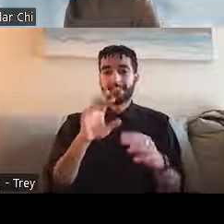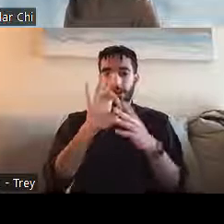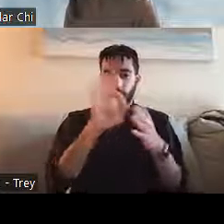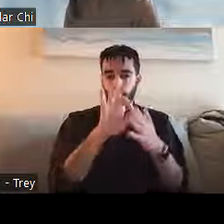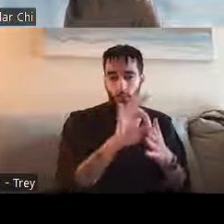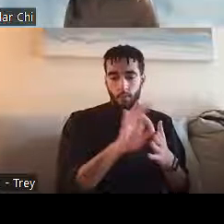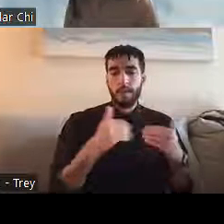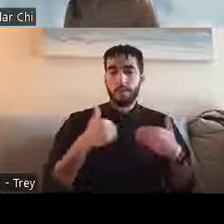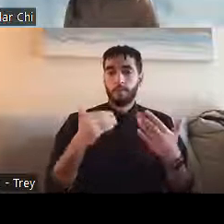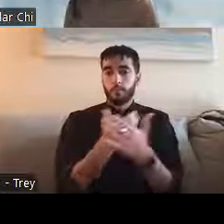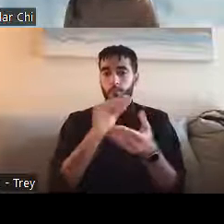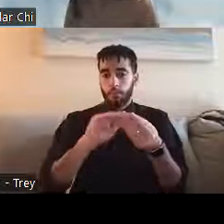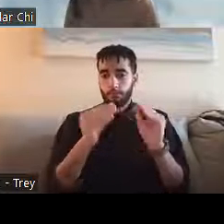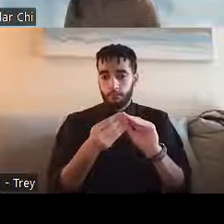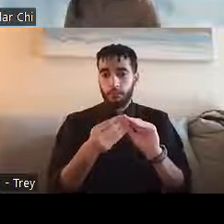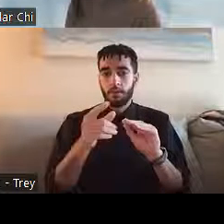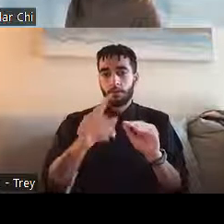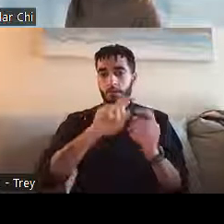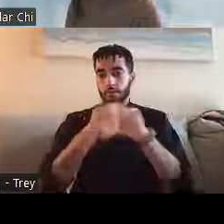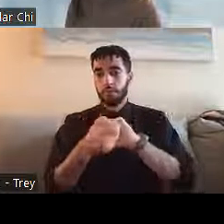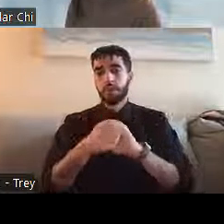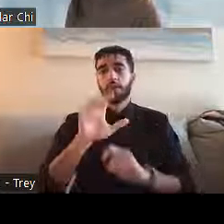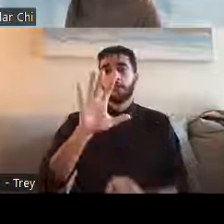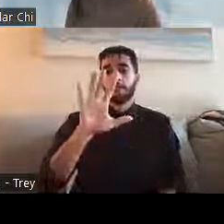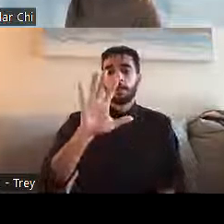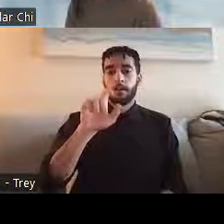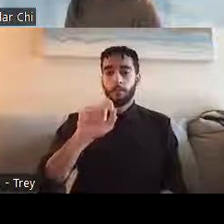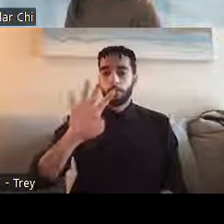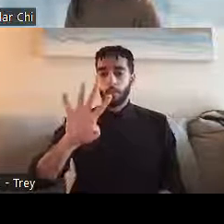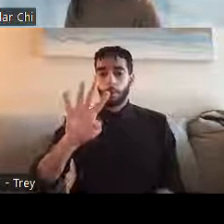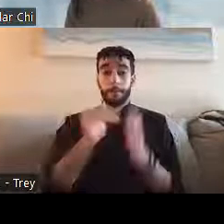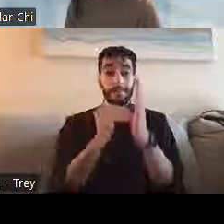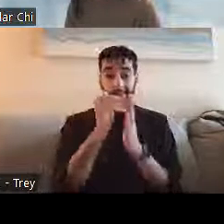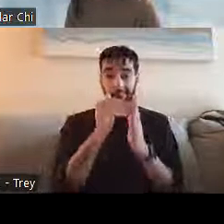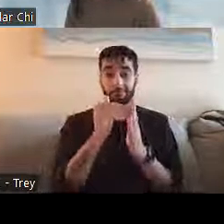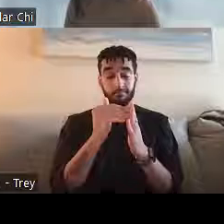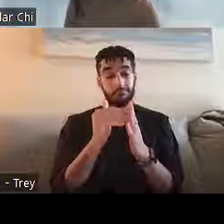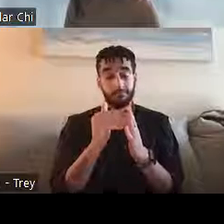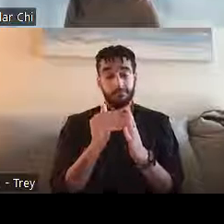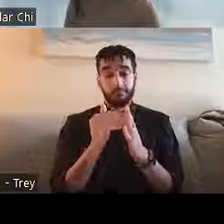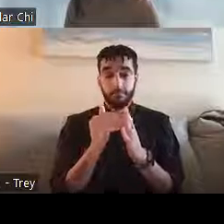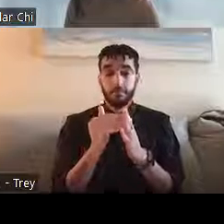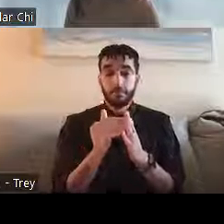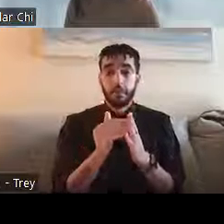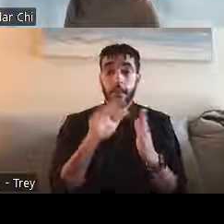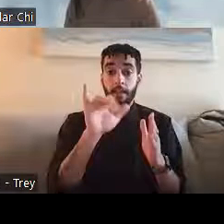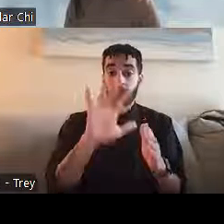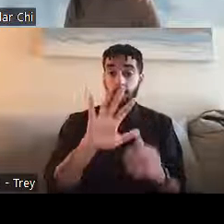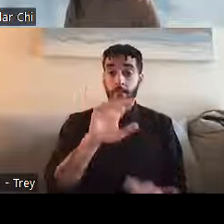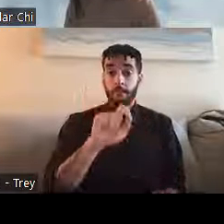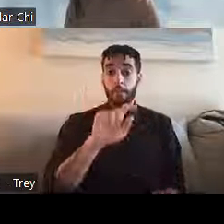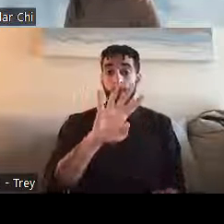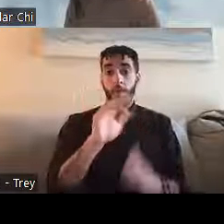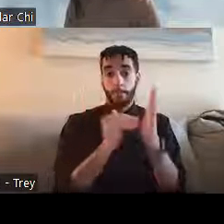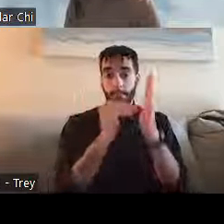in California was estimated to be approximately 5.4 million. And of the 5.4 million